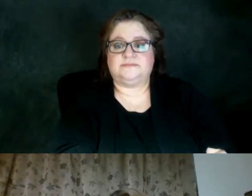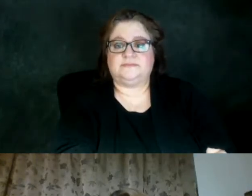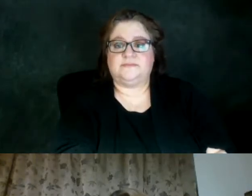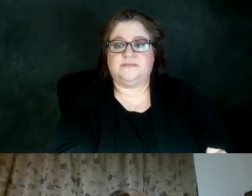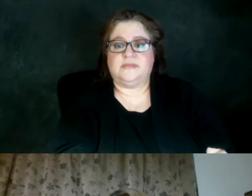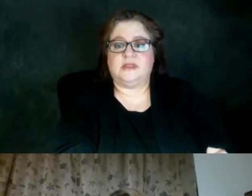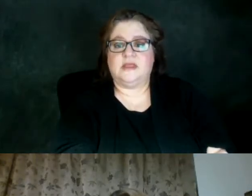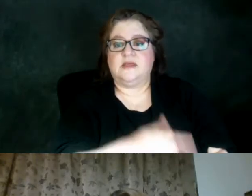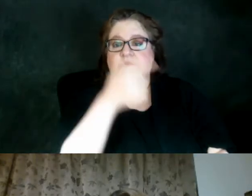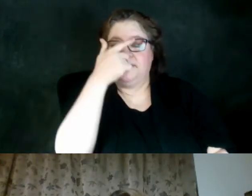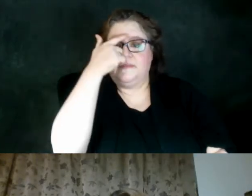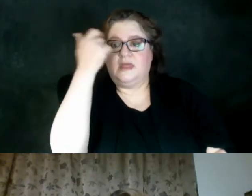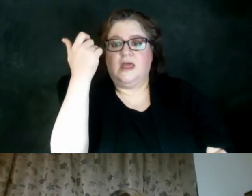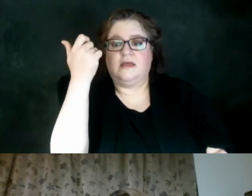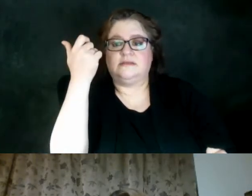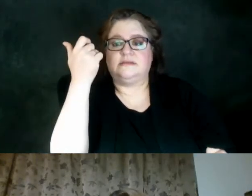Because